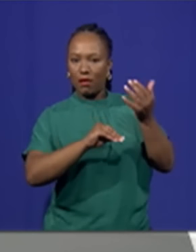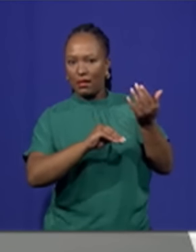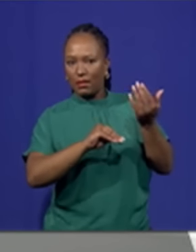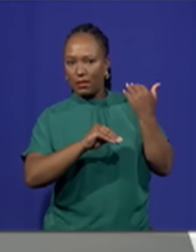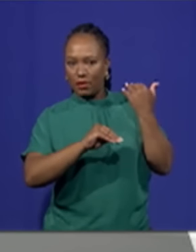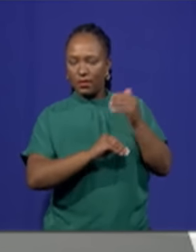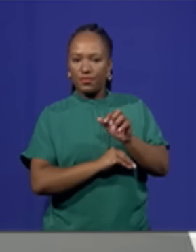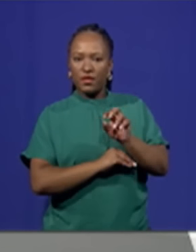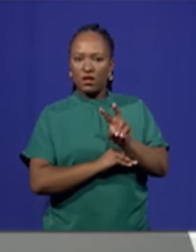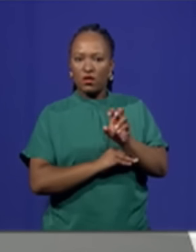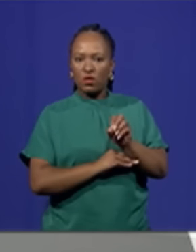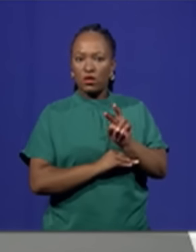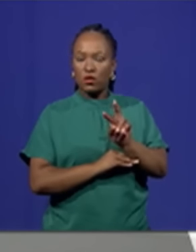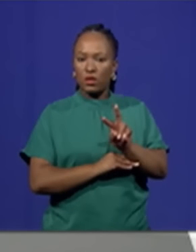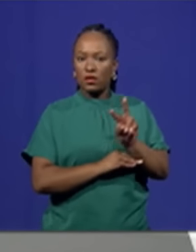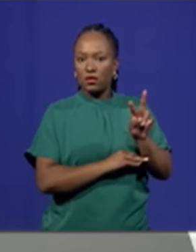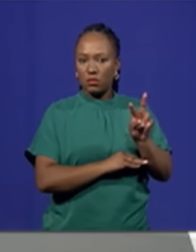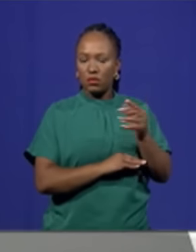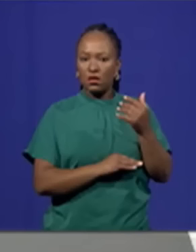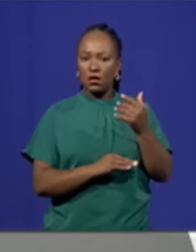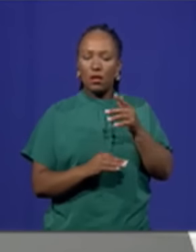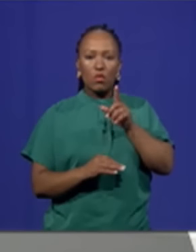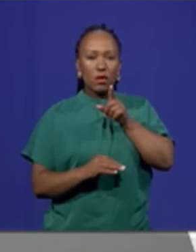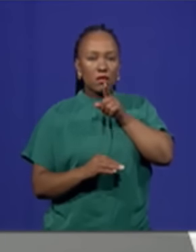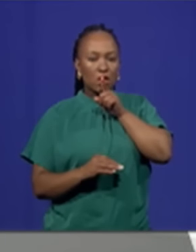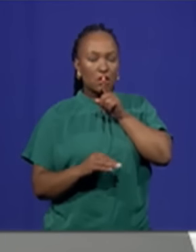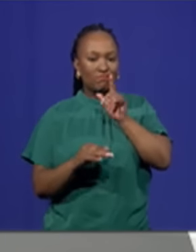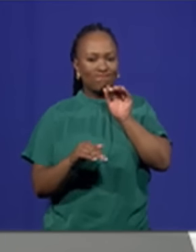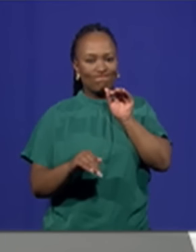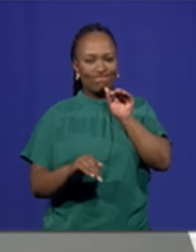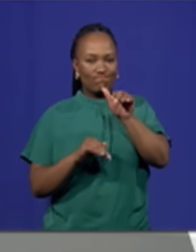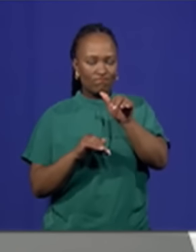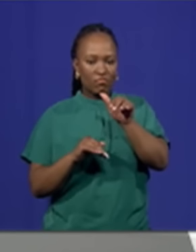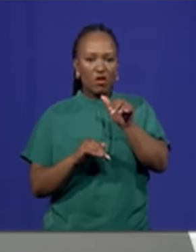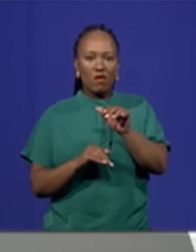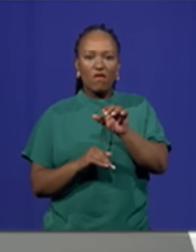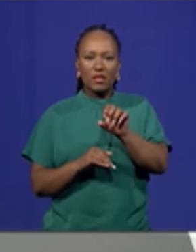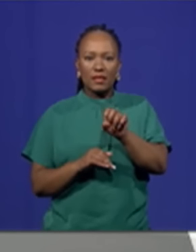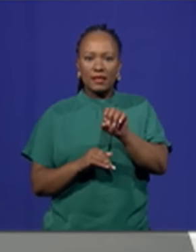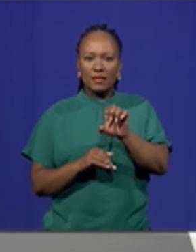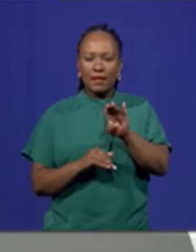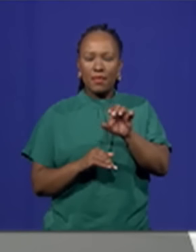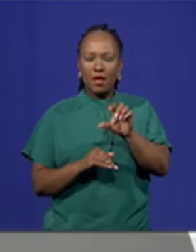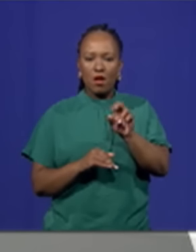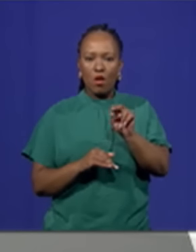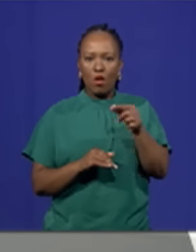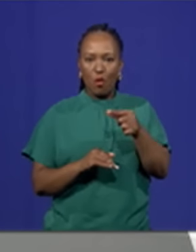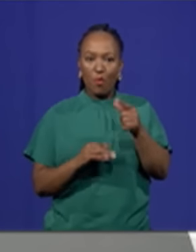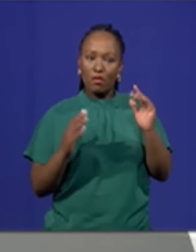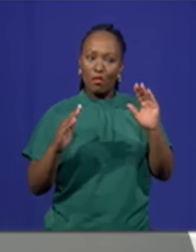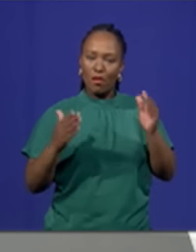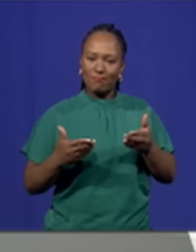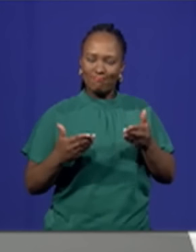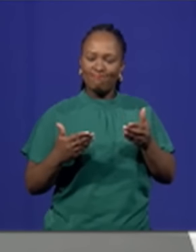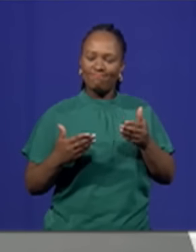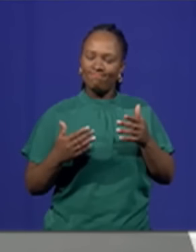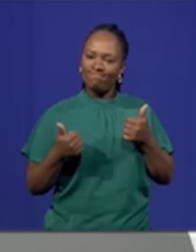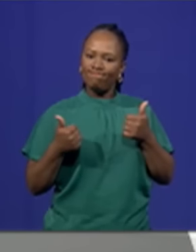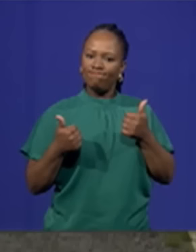1962. Baamogedi ba feta sekete ba ba welang ka fa tlase ga Sebilong Communal Property Association ba amogetse seno ka tlatsopedi.